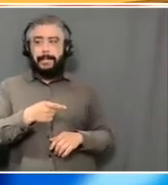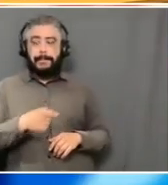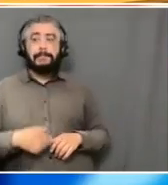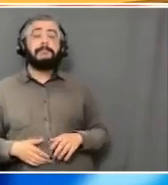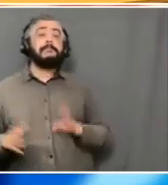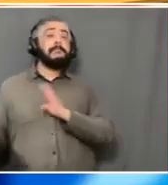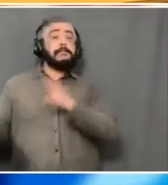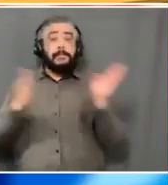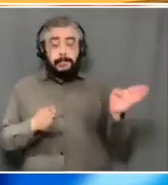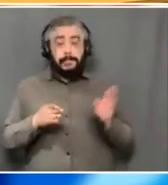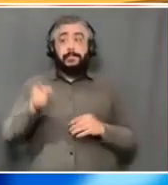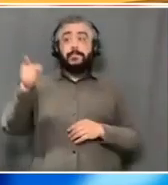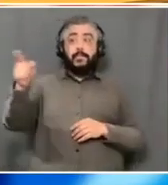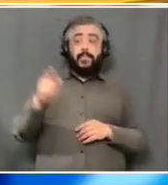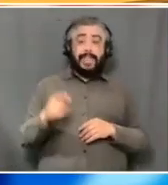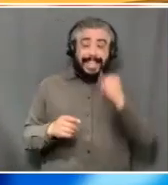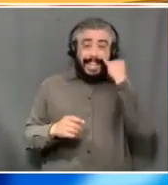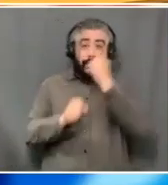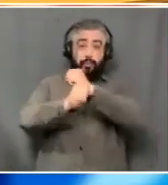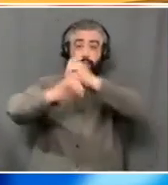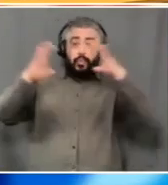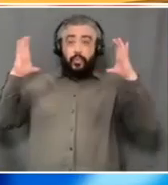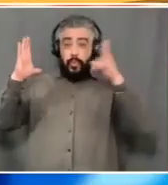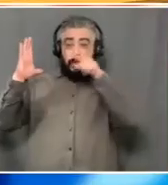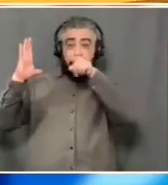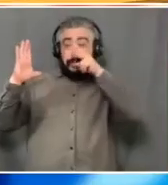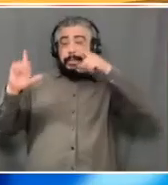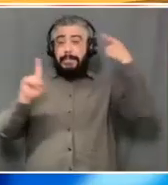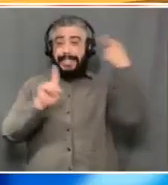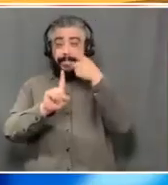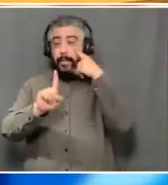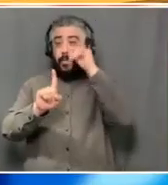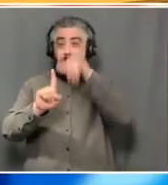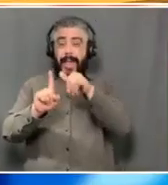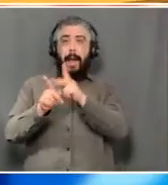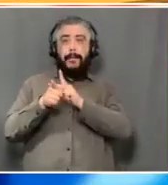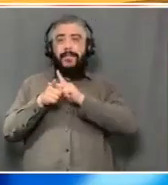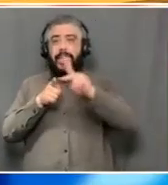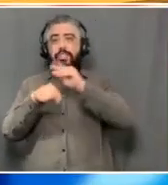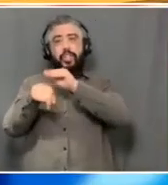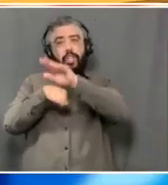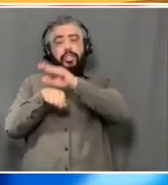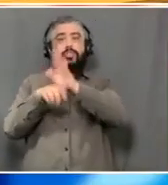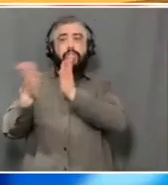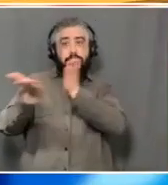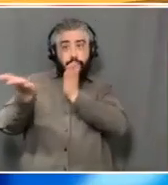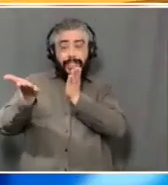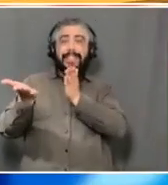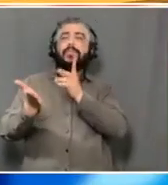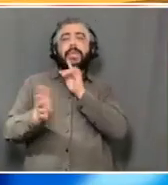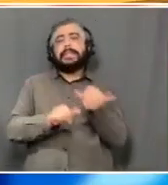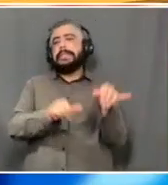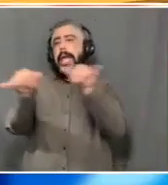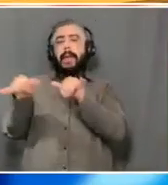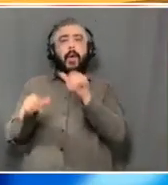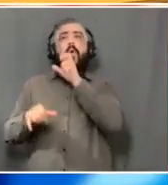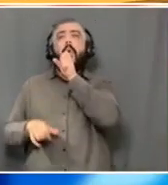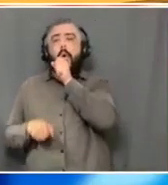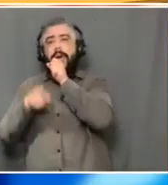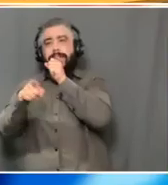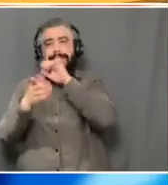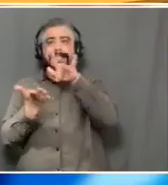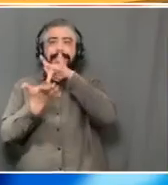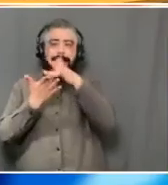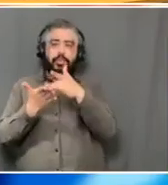When we zoom in specifically to the professional and consulting services, very much the same trend. Again, orange is those centrally